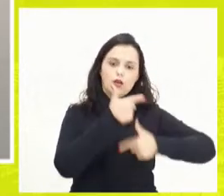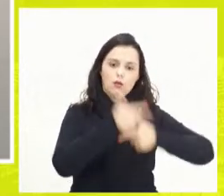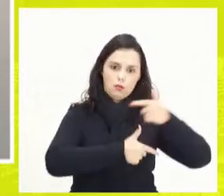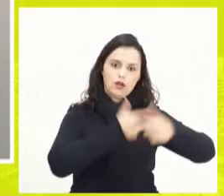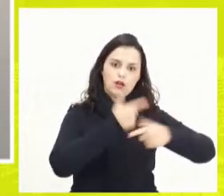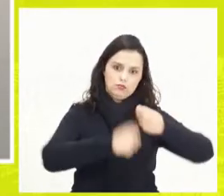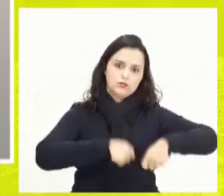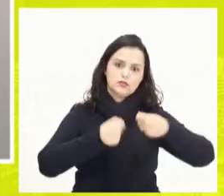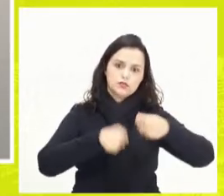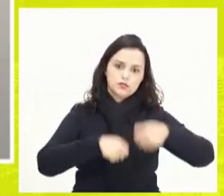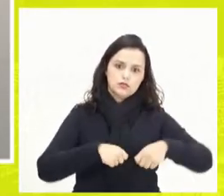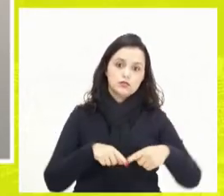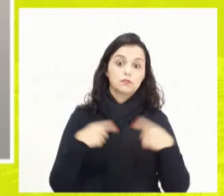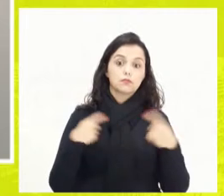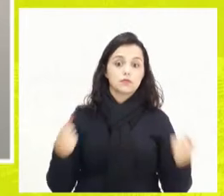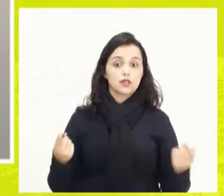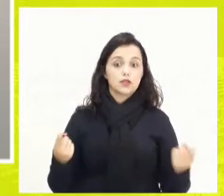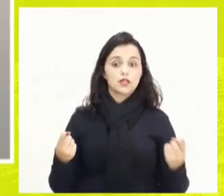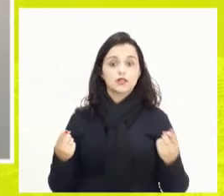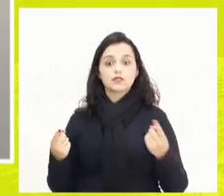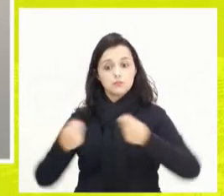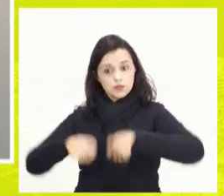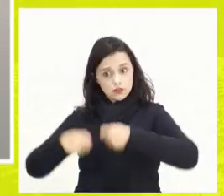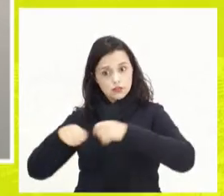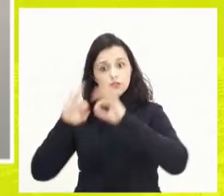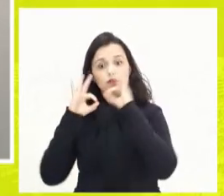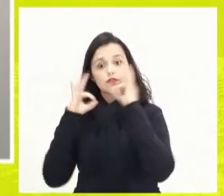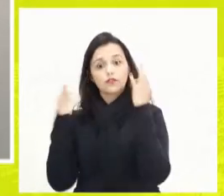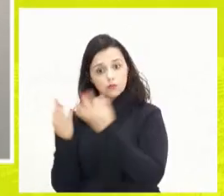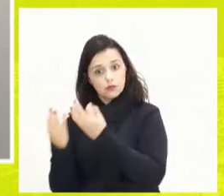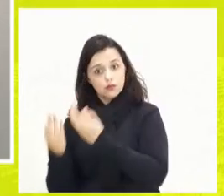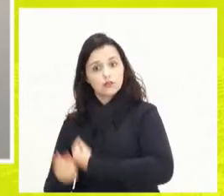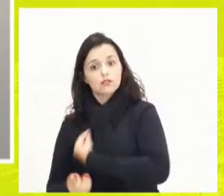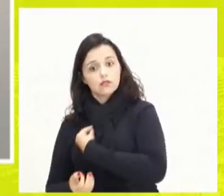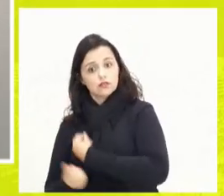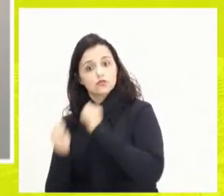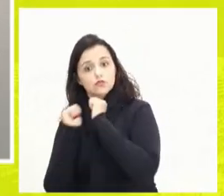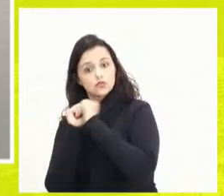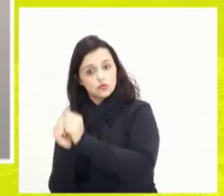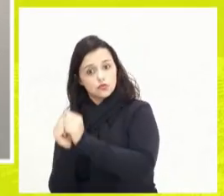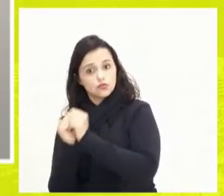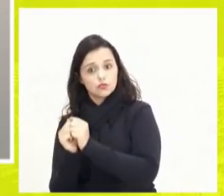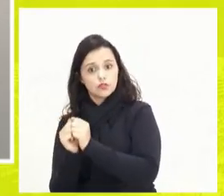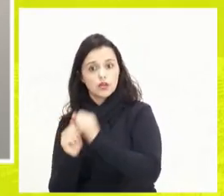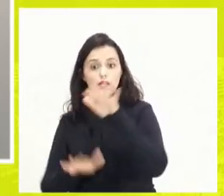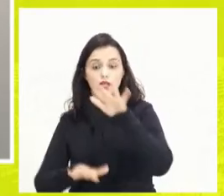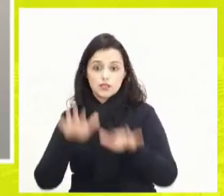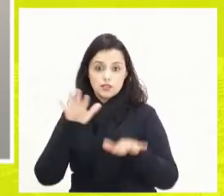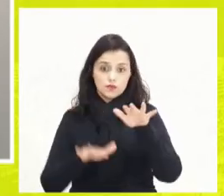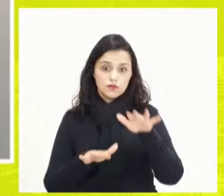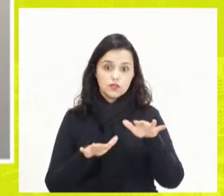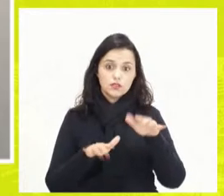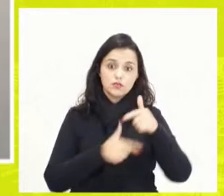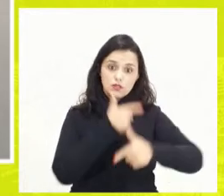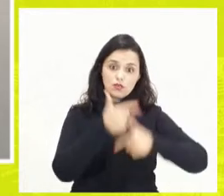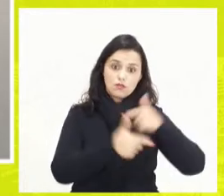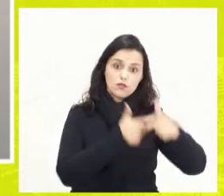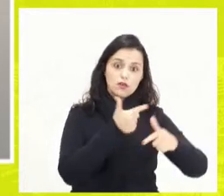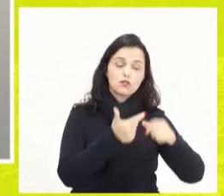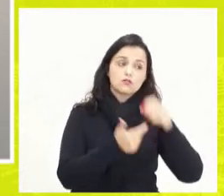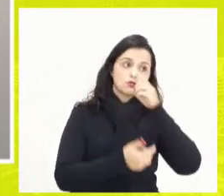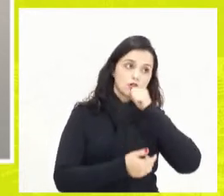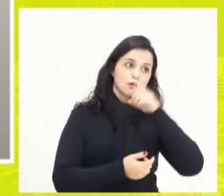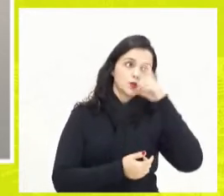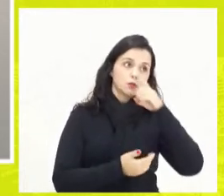not stop people from having a family life one thing is to be on duty on weekends another thing is